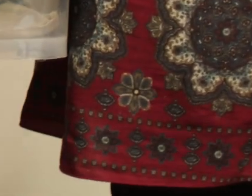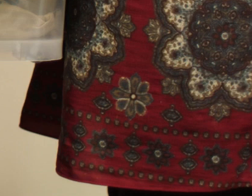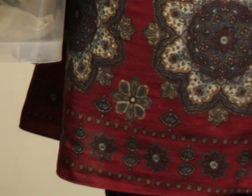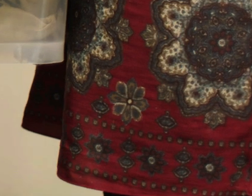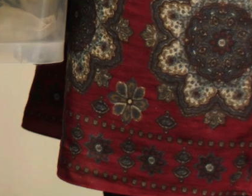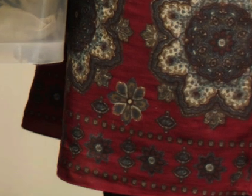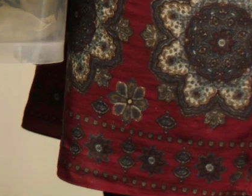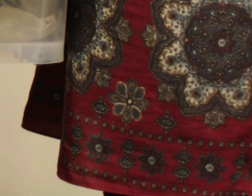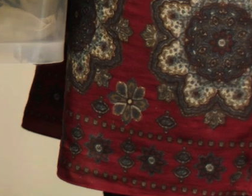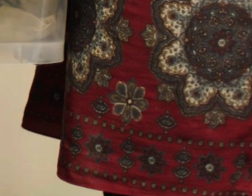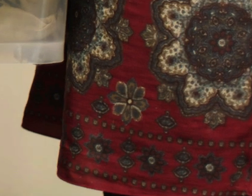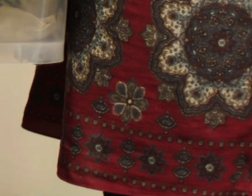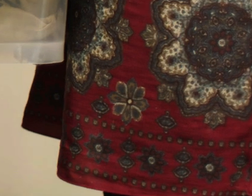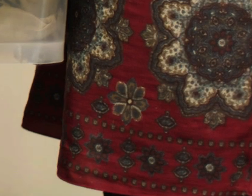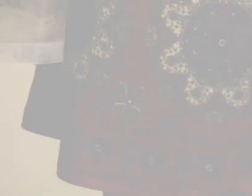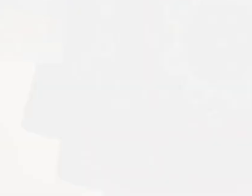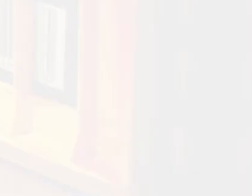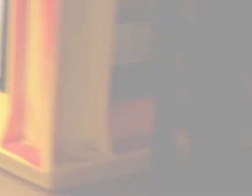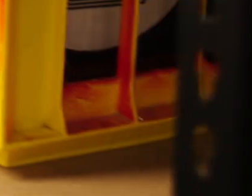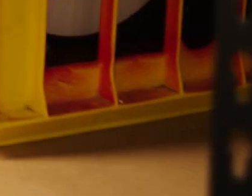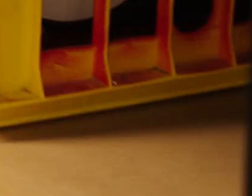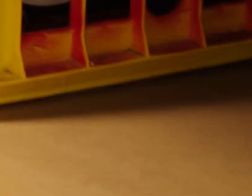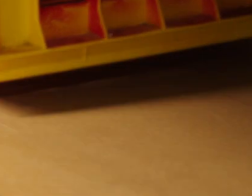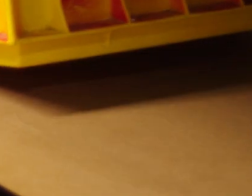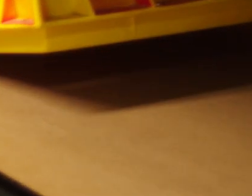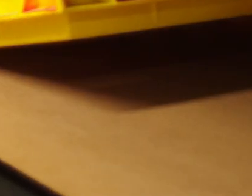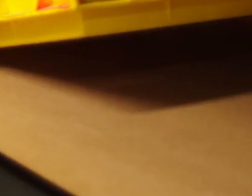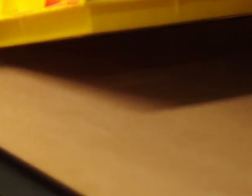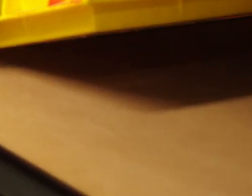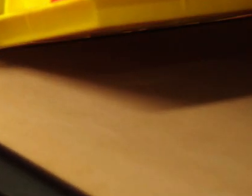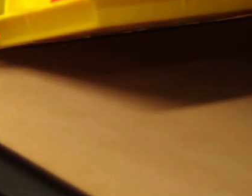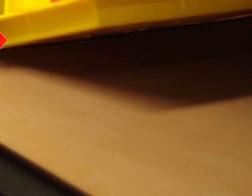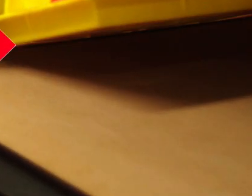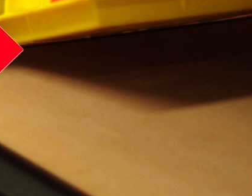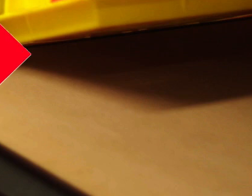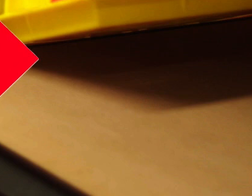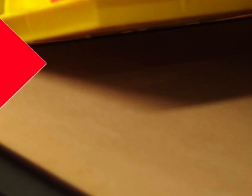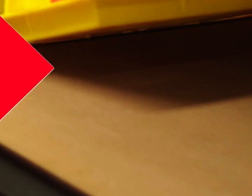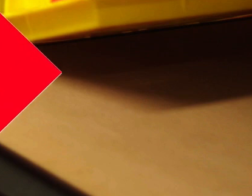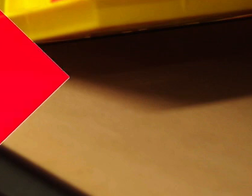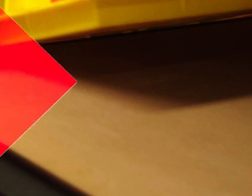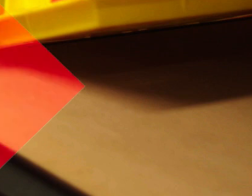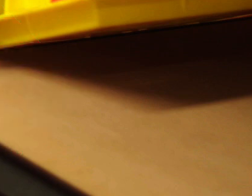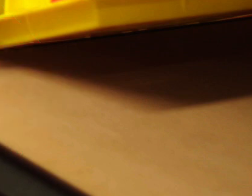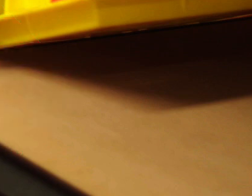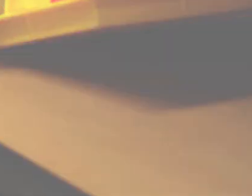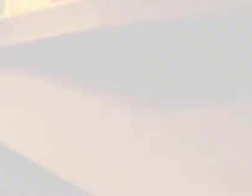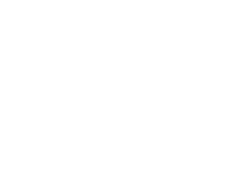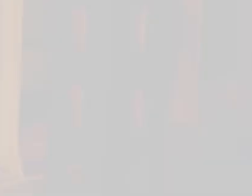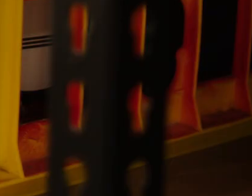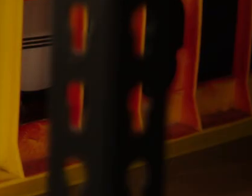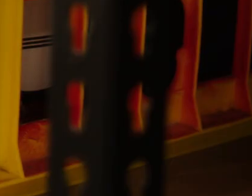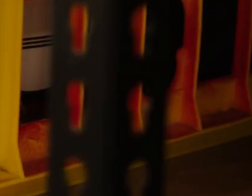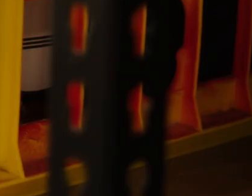Green tick. Michaela grabs a crate off a high shelf using only one hand as she twists away from us. Red cross.